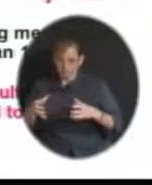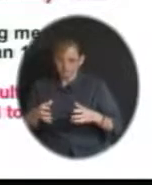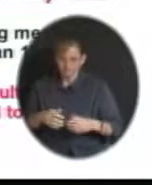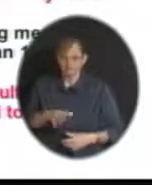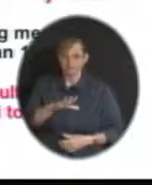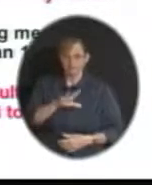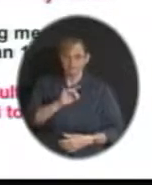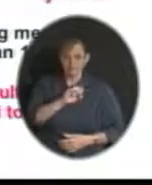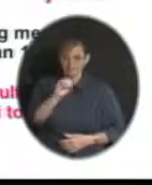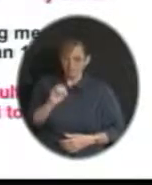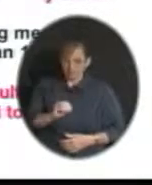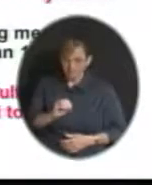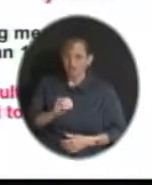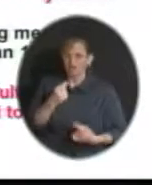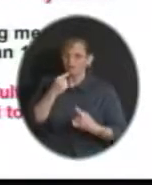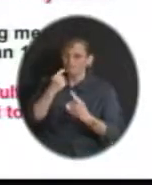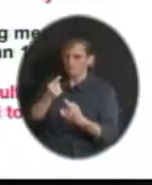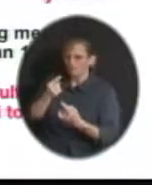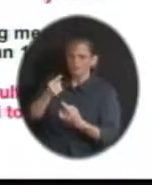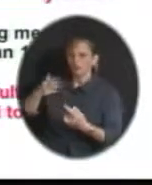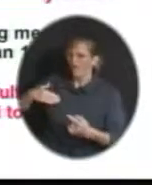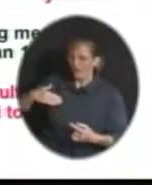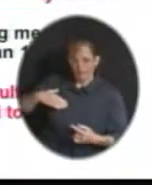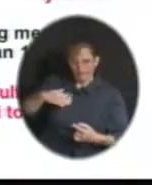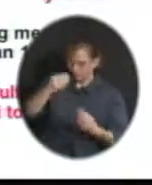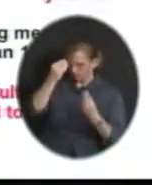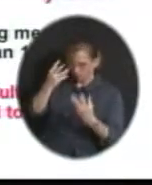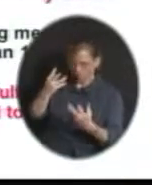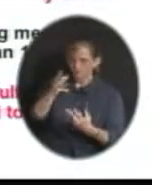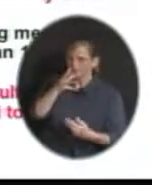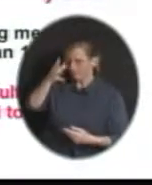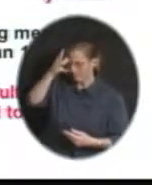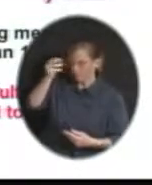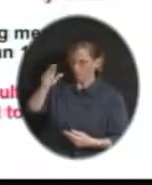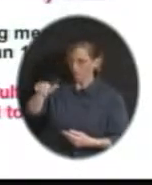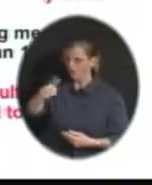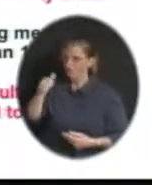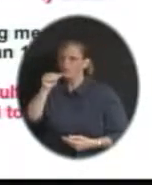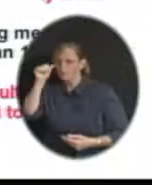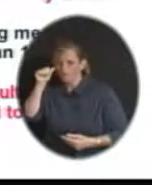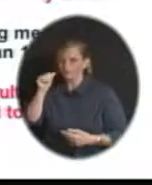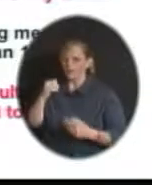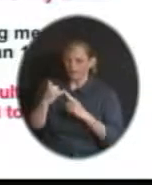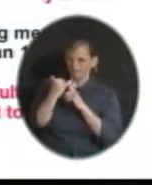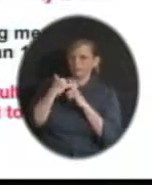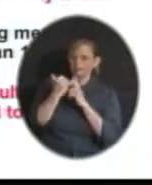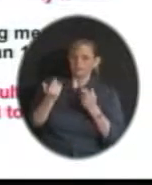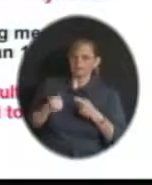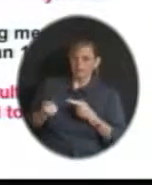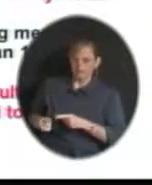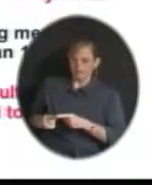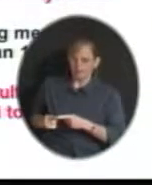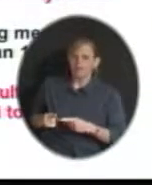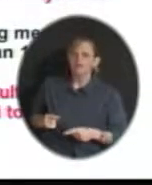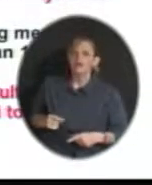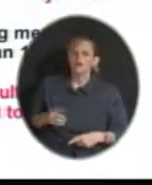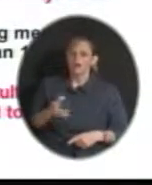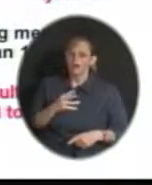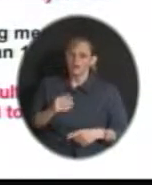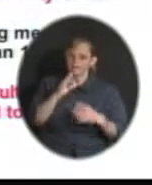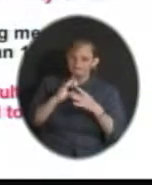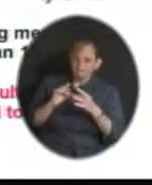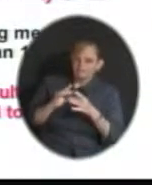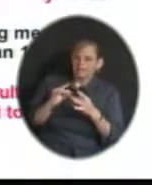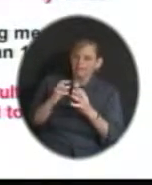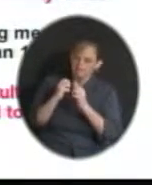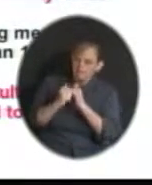online bullying have not told their parents or an adult that this is occurring. and not saying that mean or hurtful things. And so you